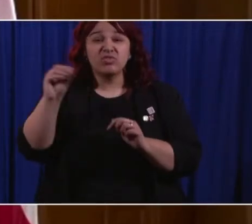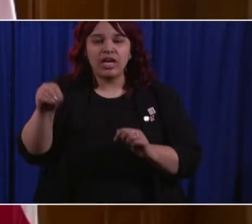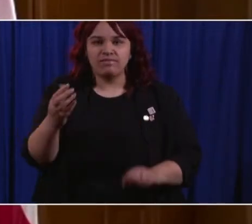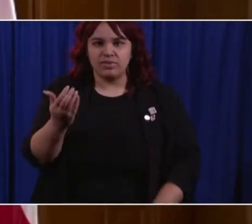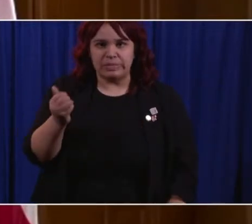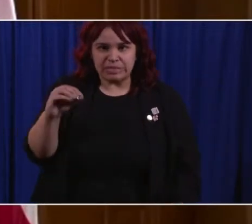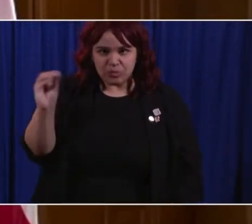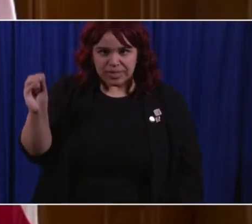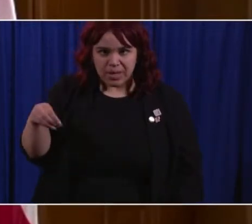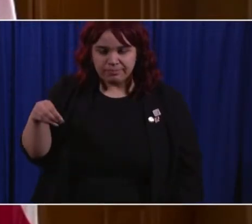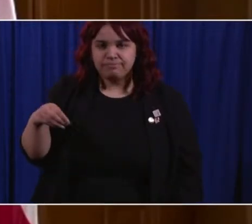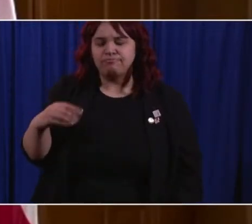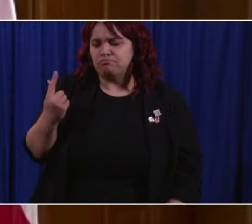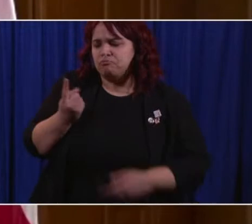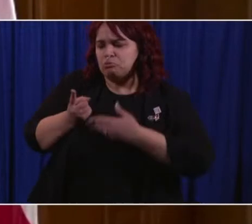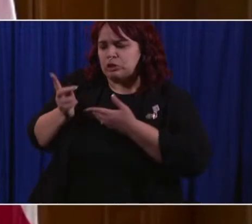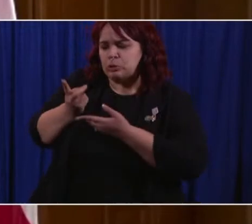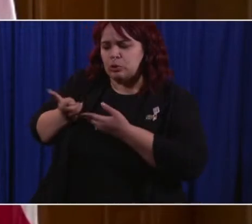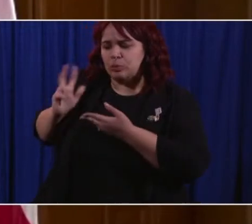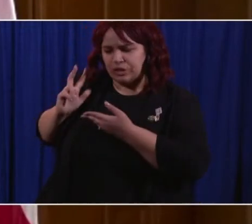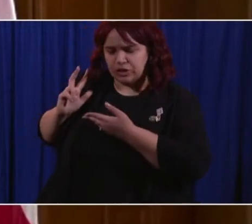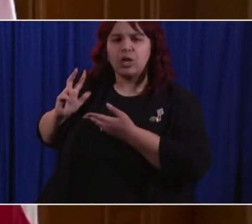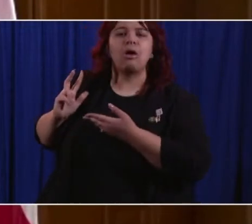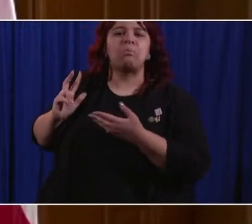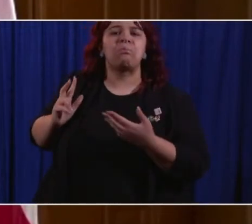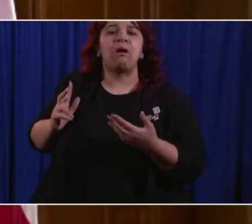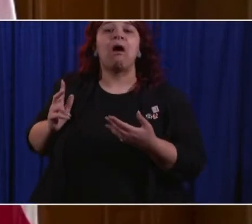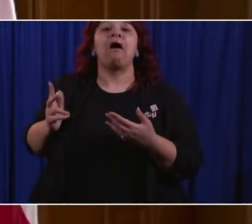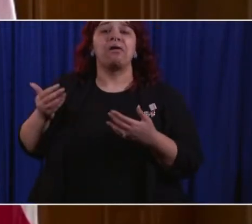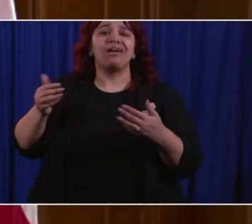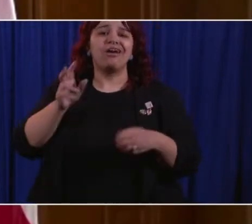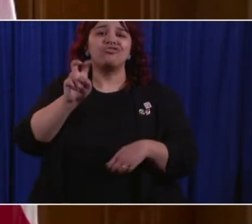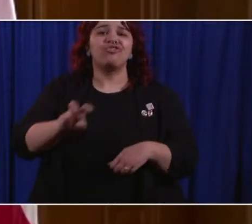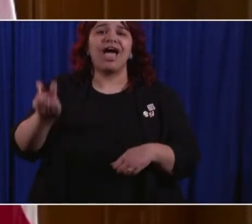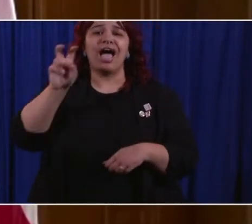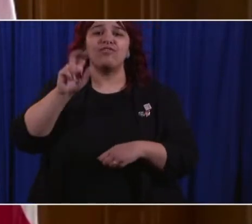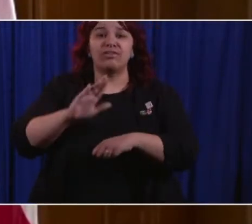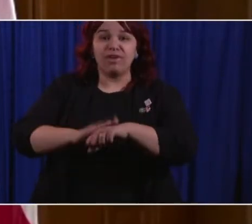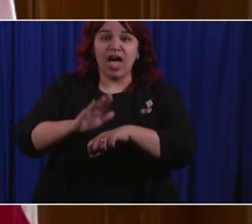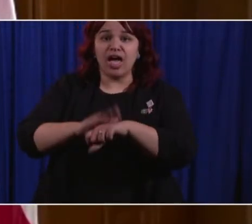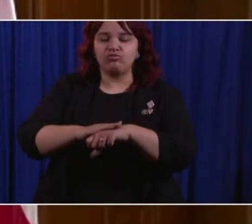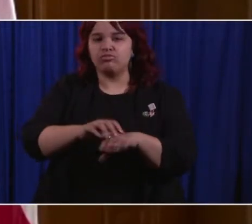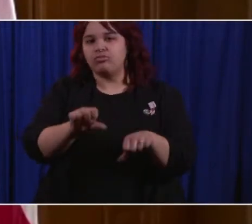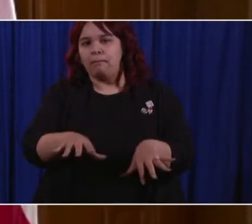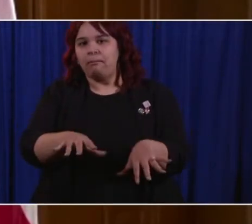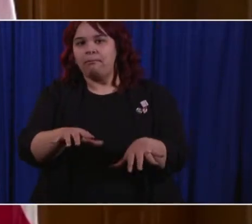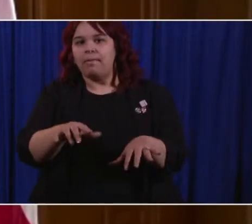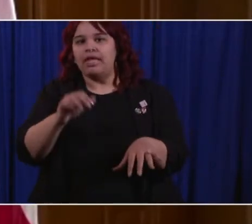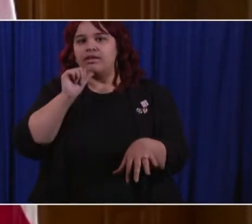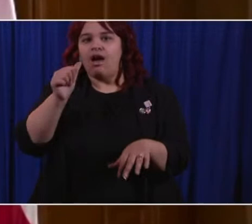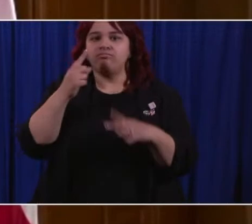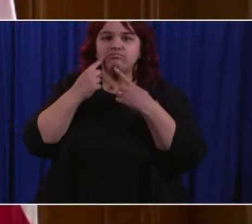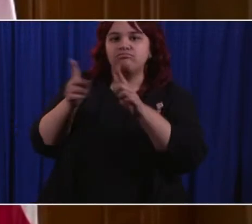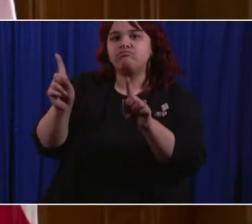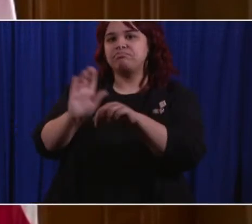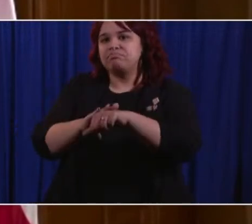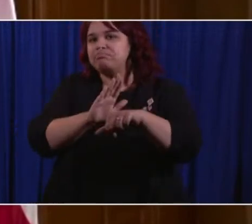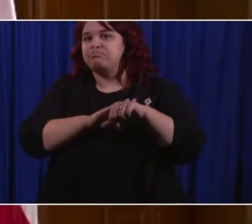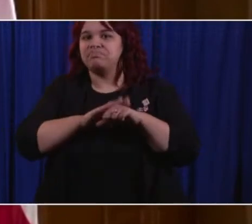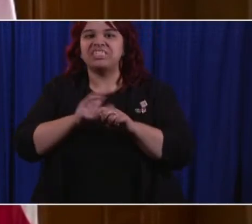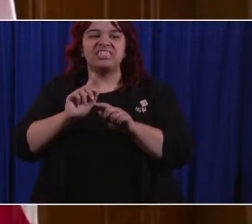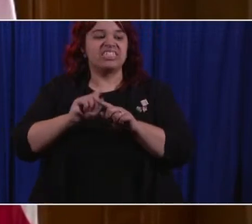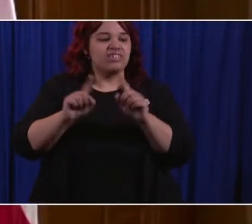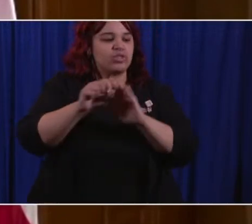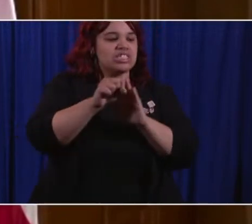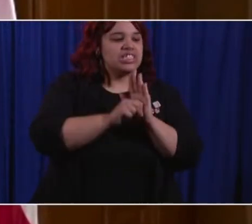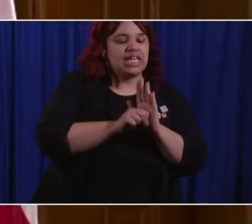advisory a few weeks ago when the numbers were going in a better direction. Is there any consideration about bringing that back now, given the surge we're seeing in